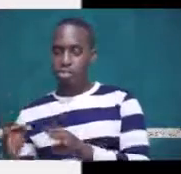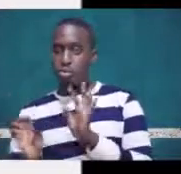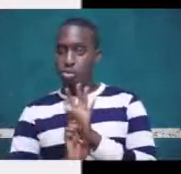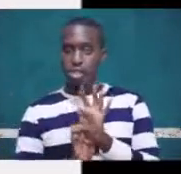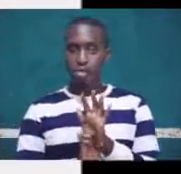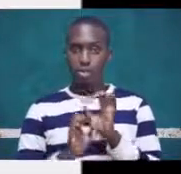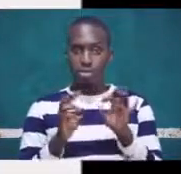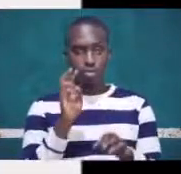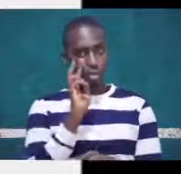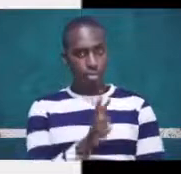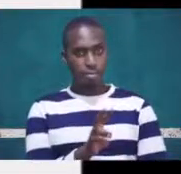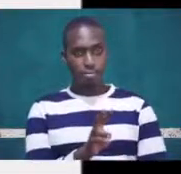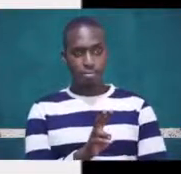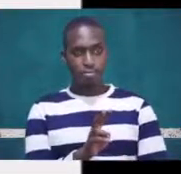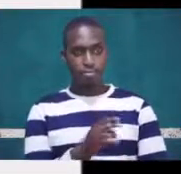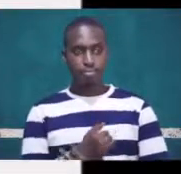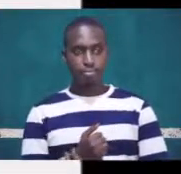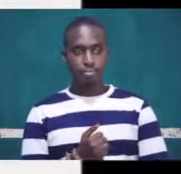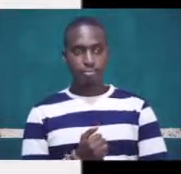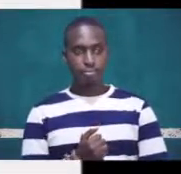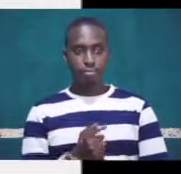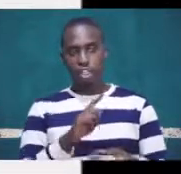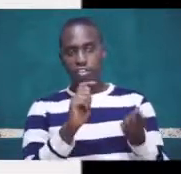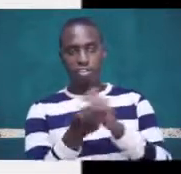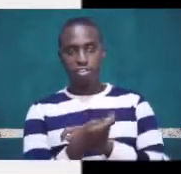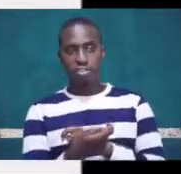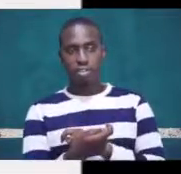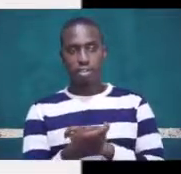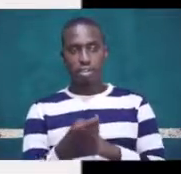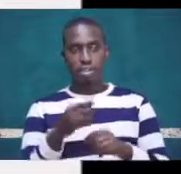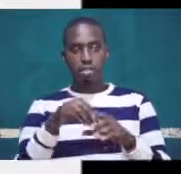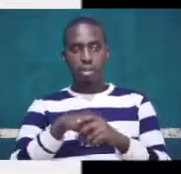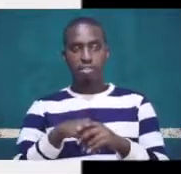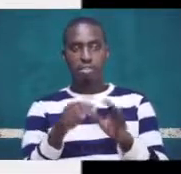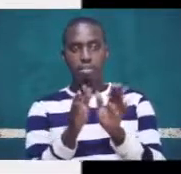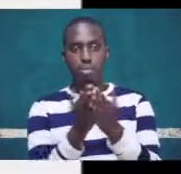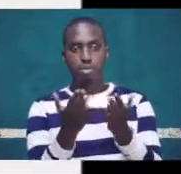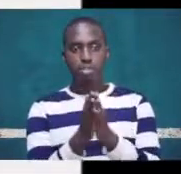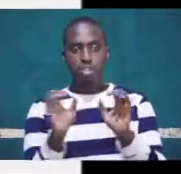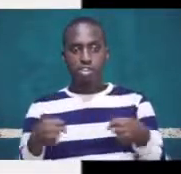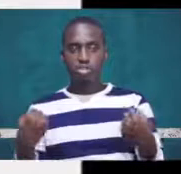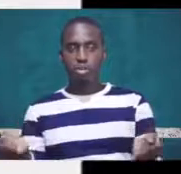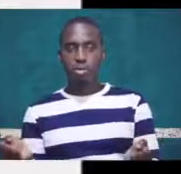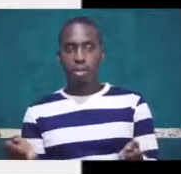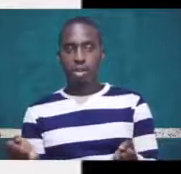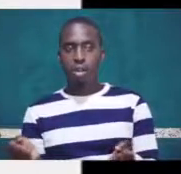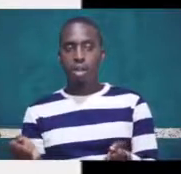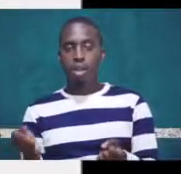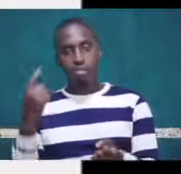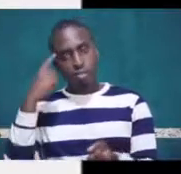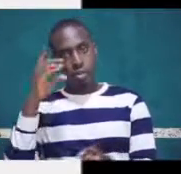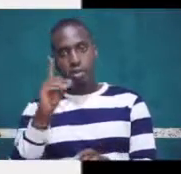as we have said, the change in the price for books may not affect the demand for dry